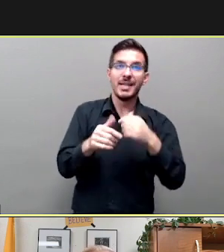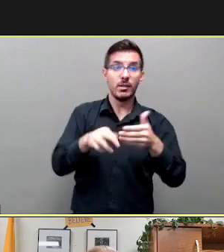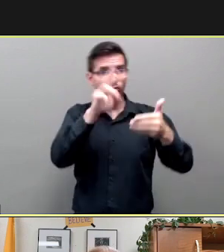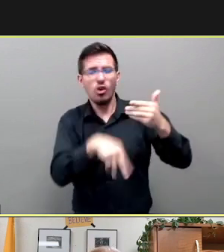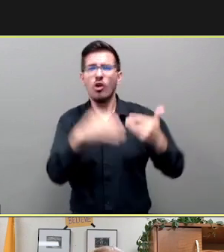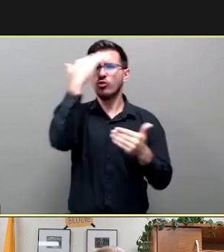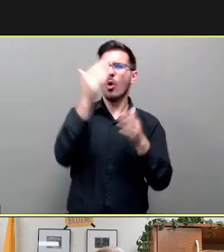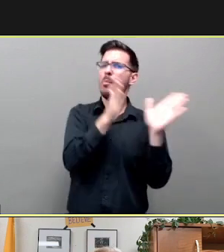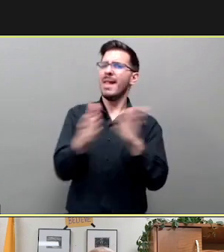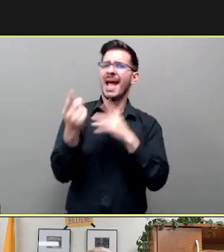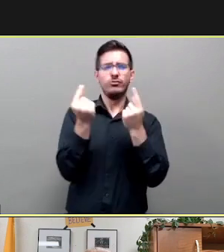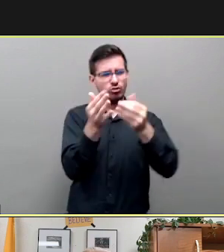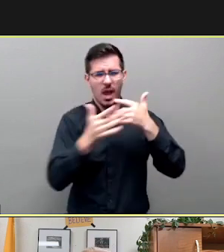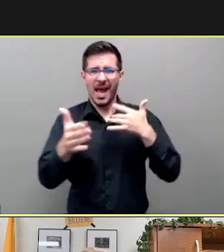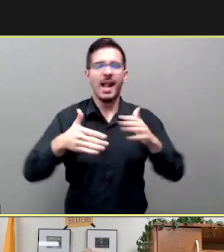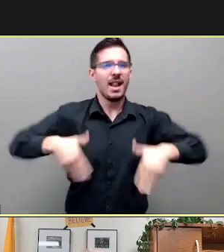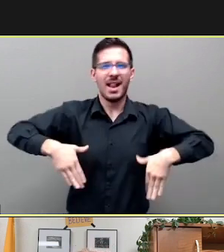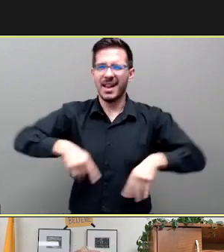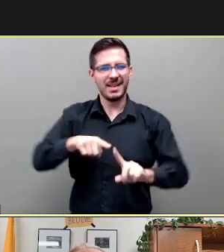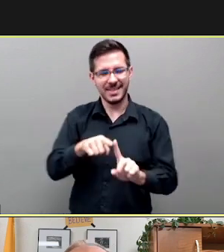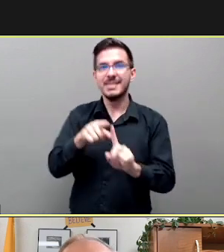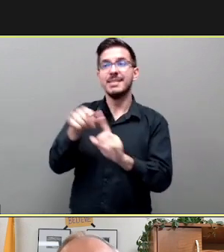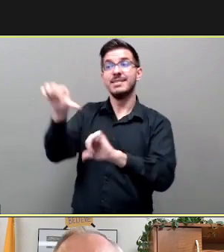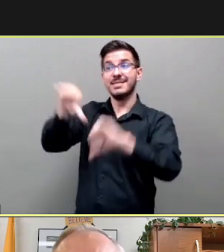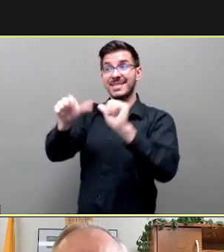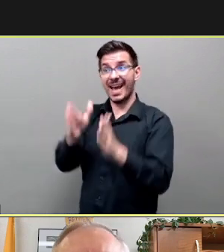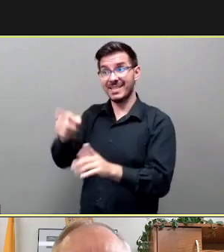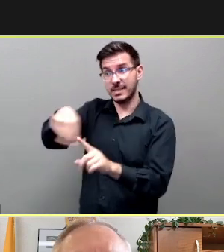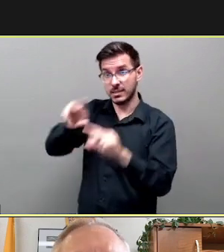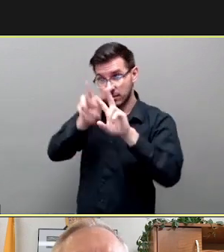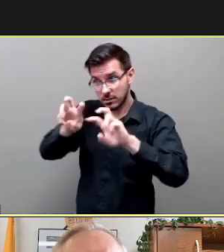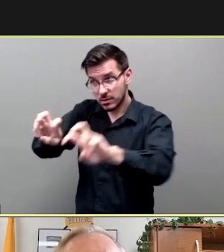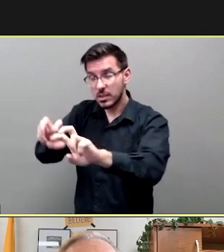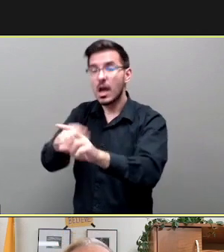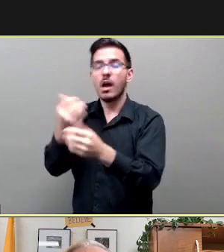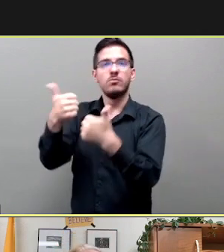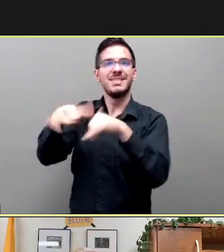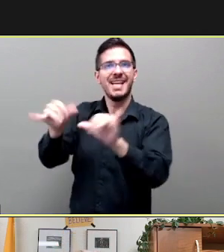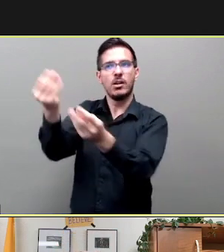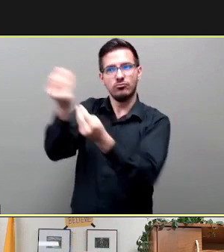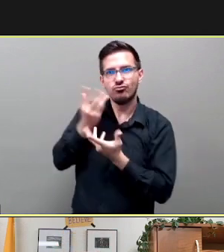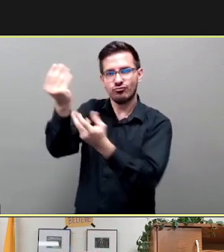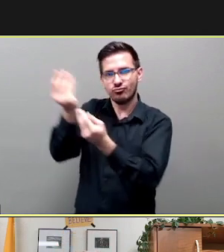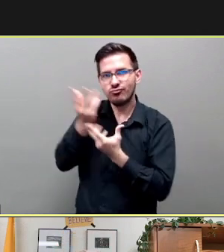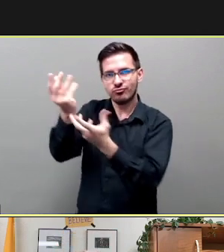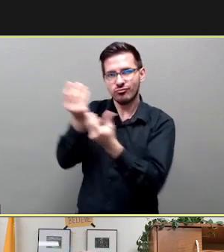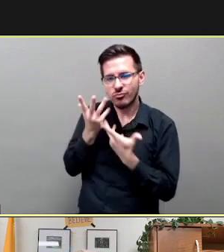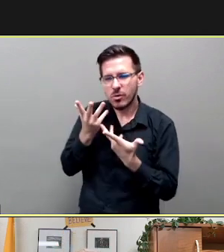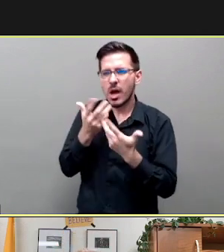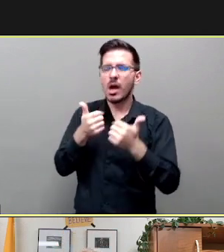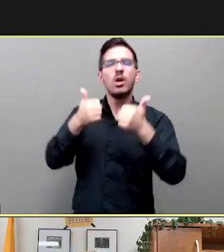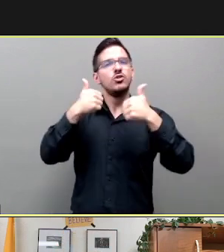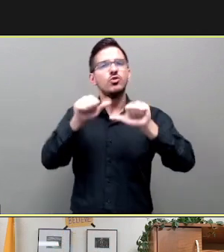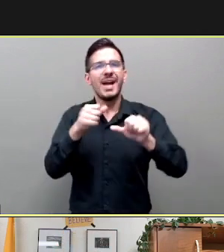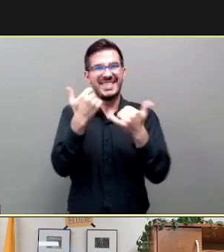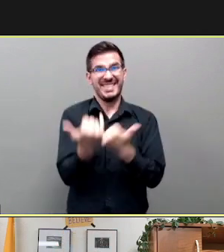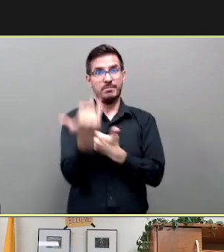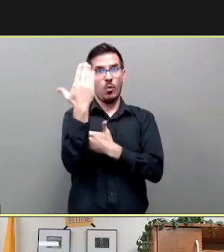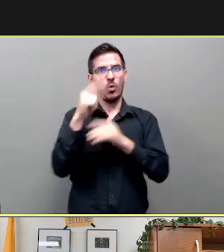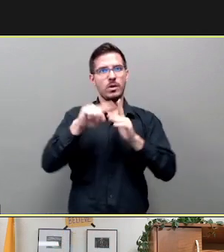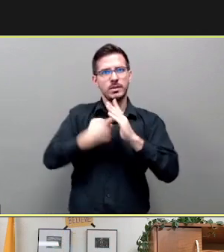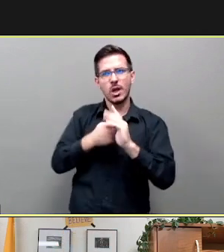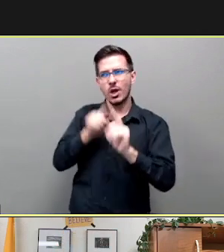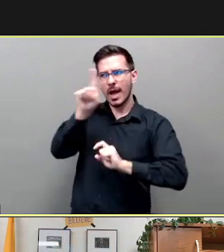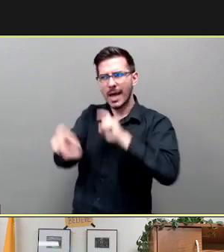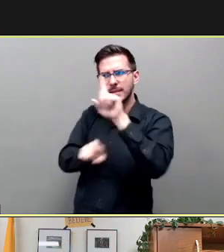are educating us. We spent a lot of time this morning taking a deeper dive into this to understand how to